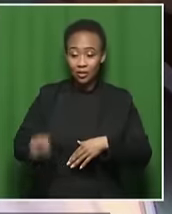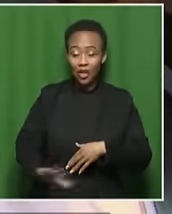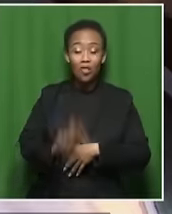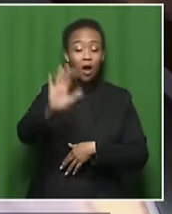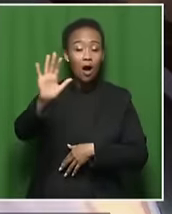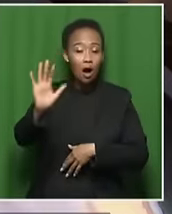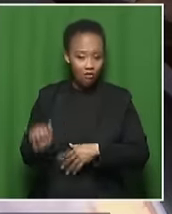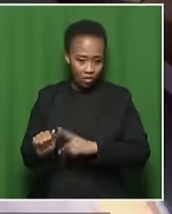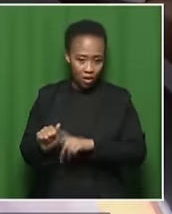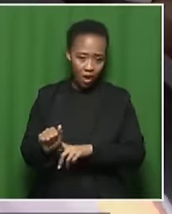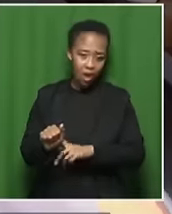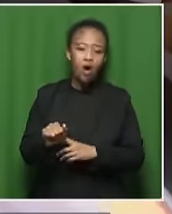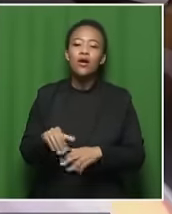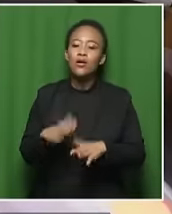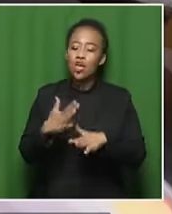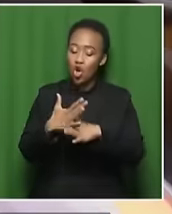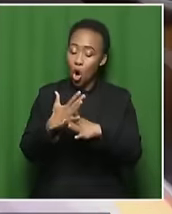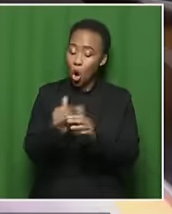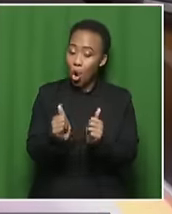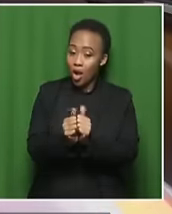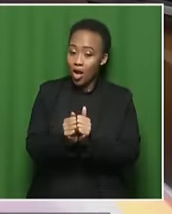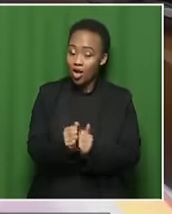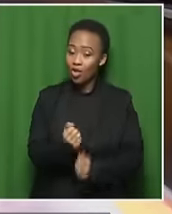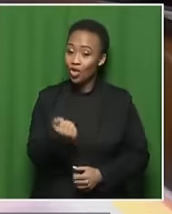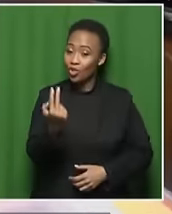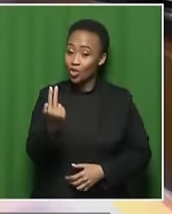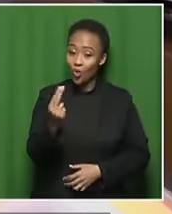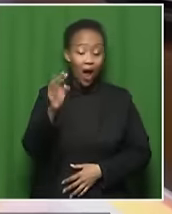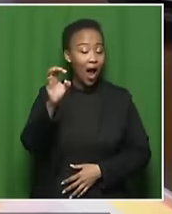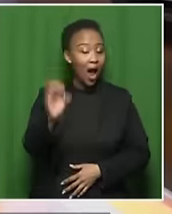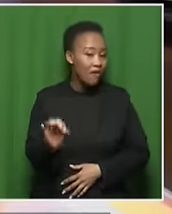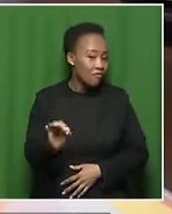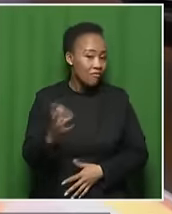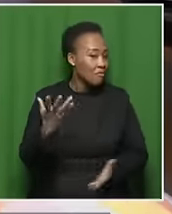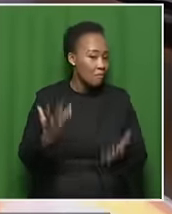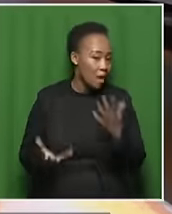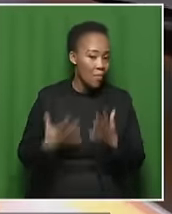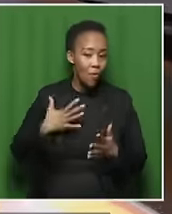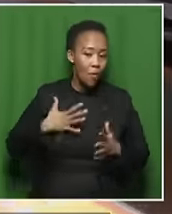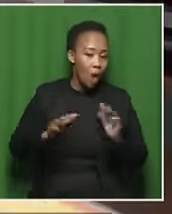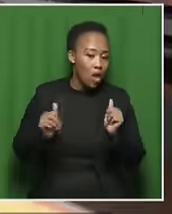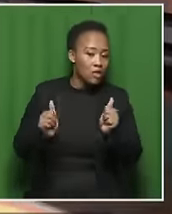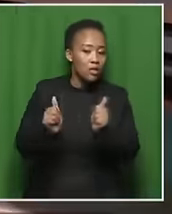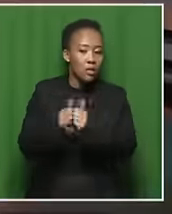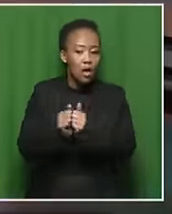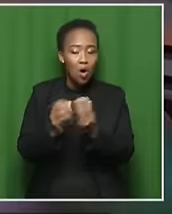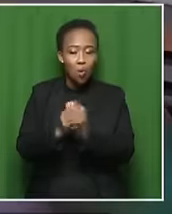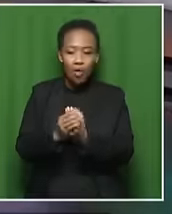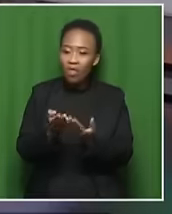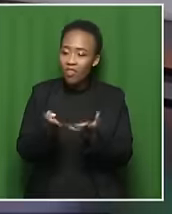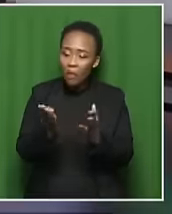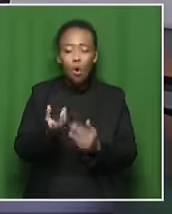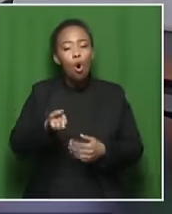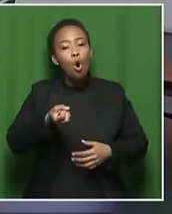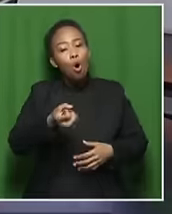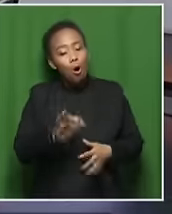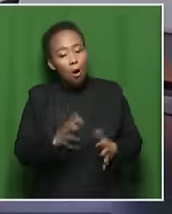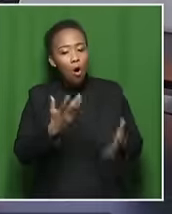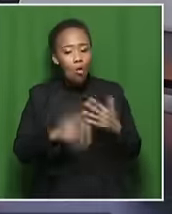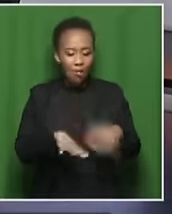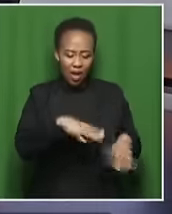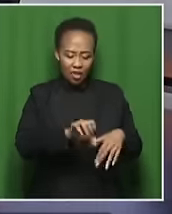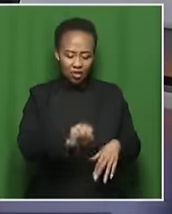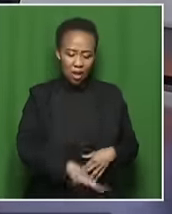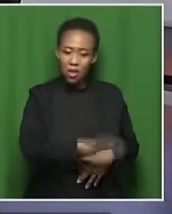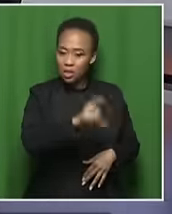have two colleagues here. Would you have any qualms going into coalitions with them? Or are there any specific parties that ActionSA will not get into